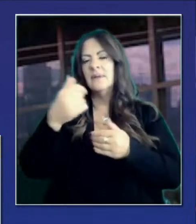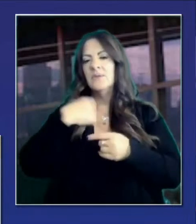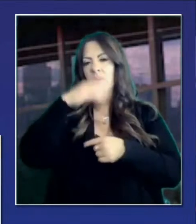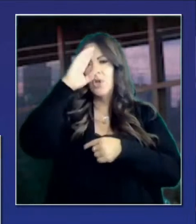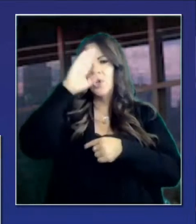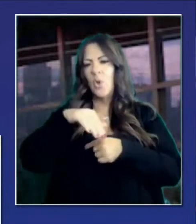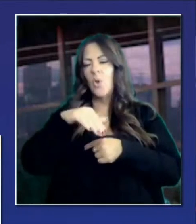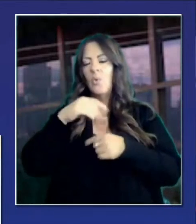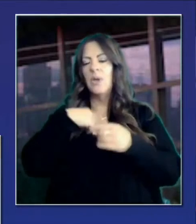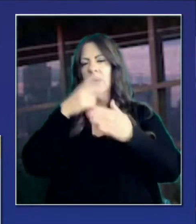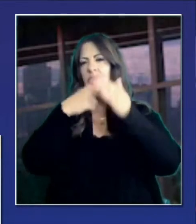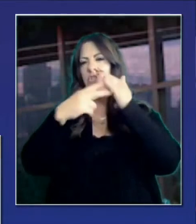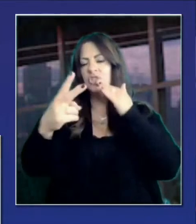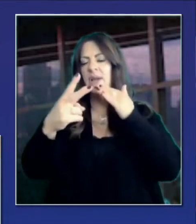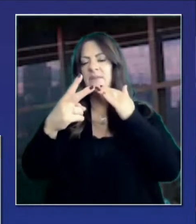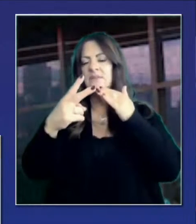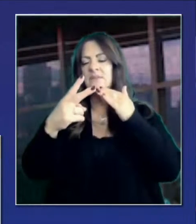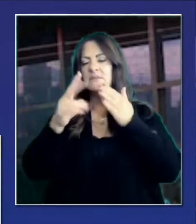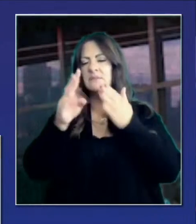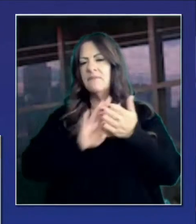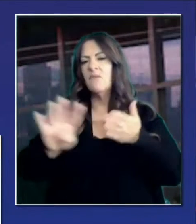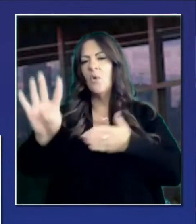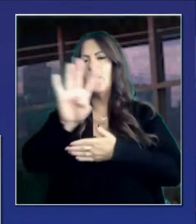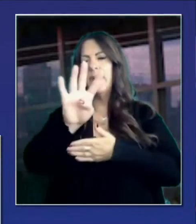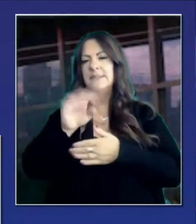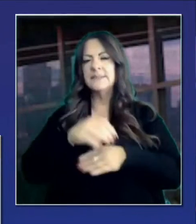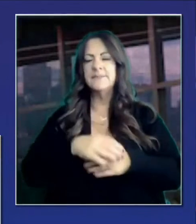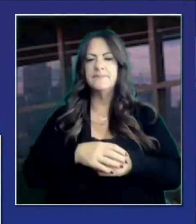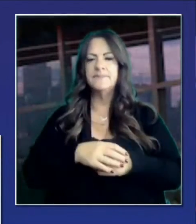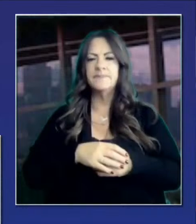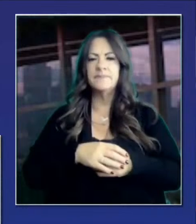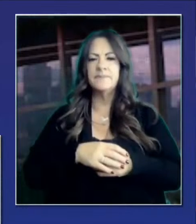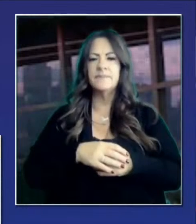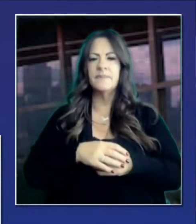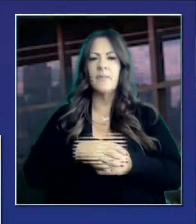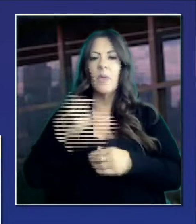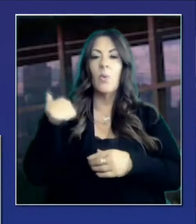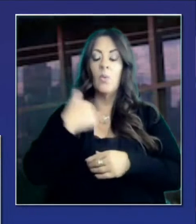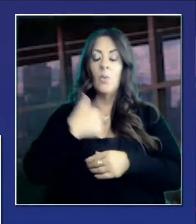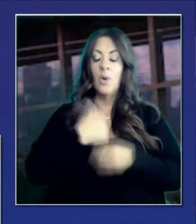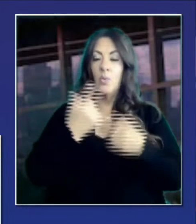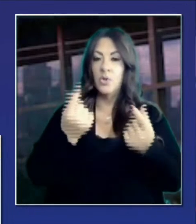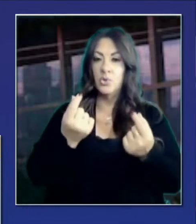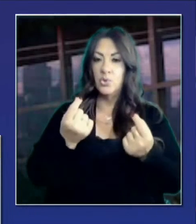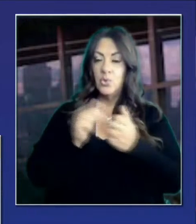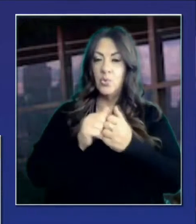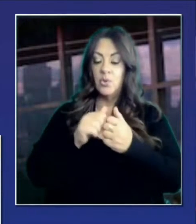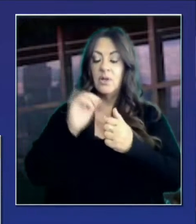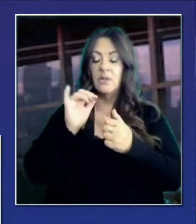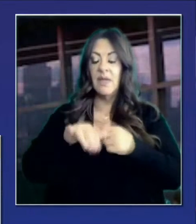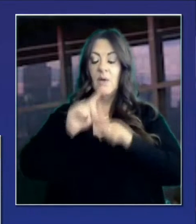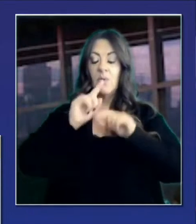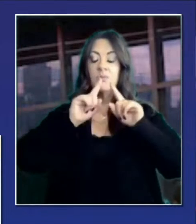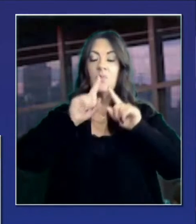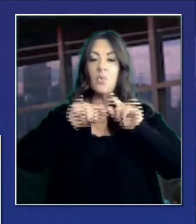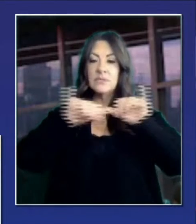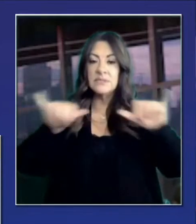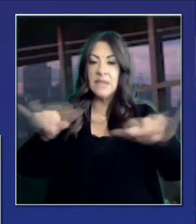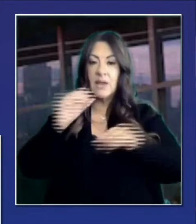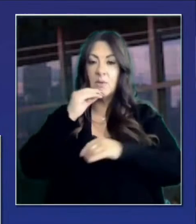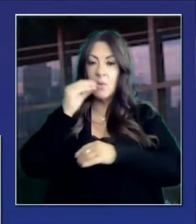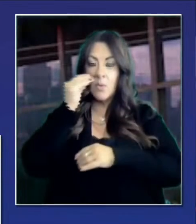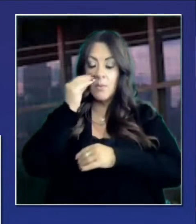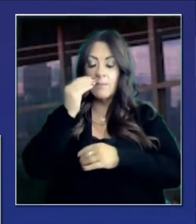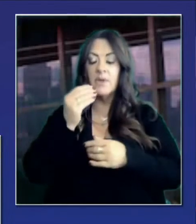of project out those 4 weeks. And we've always said that what we did with this regional stay-at-home order was to really focus